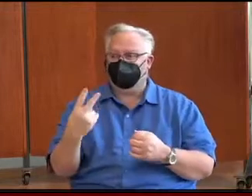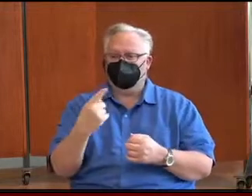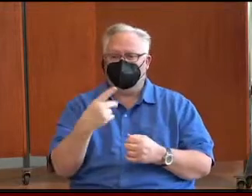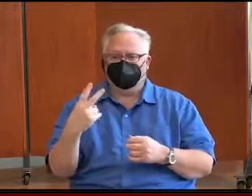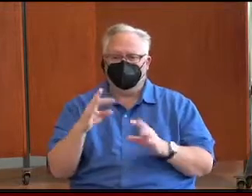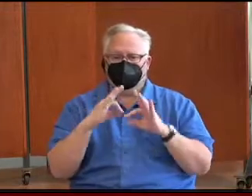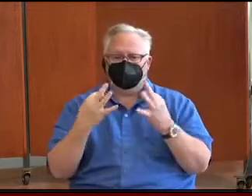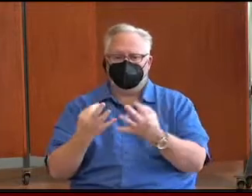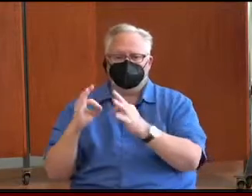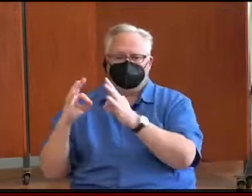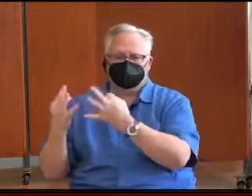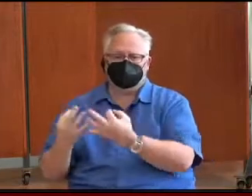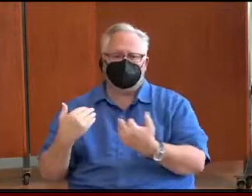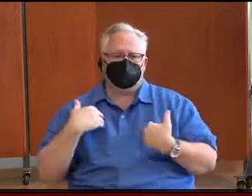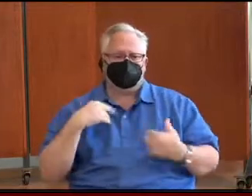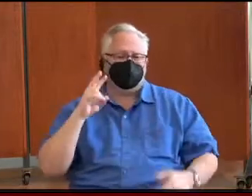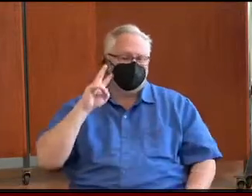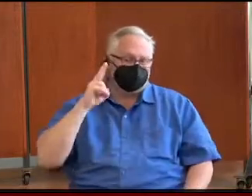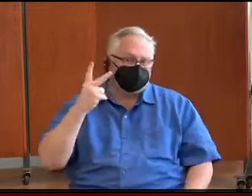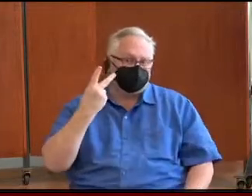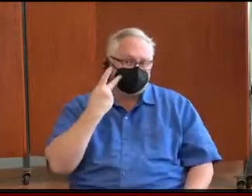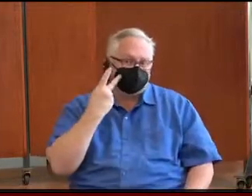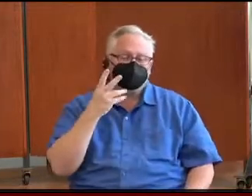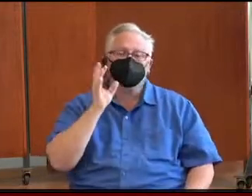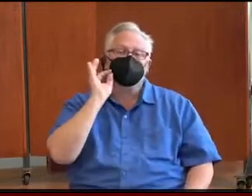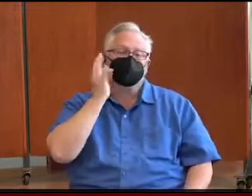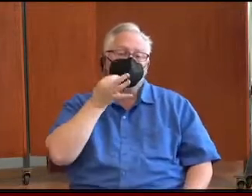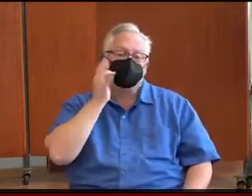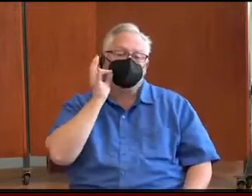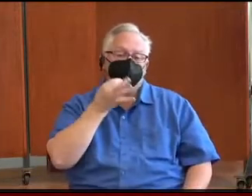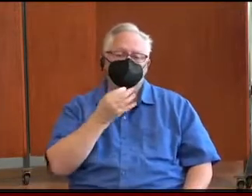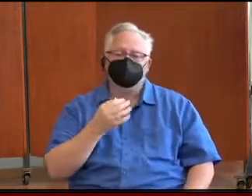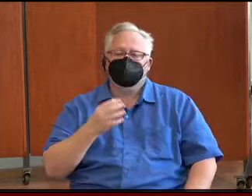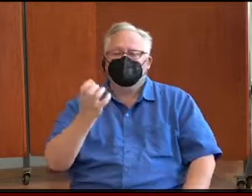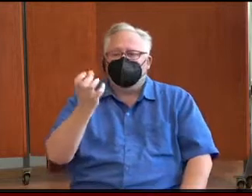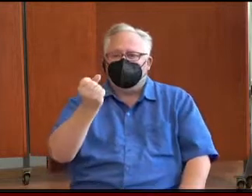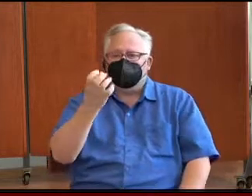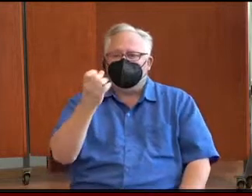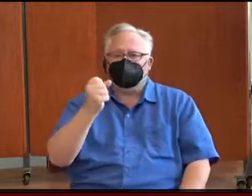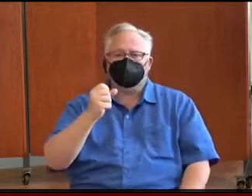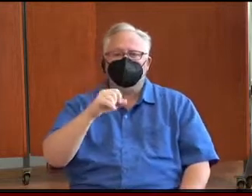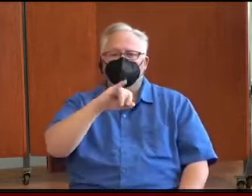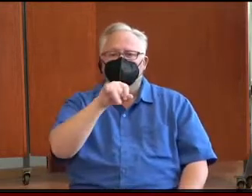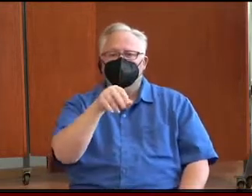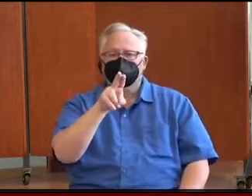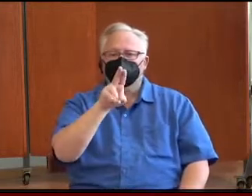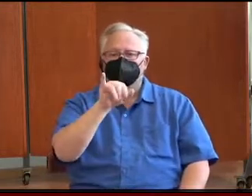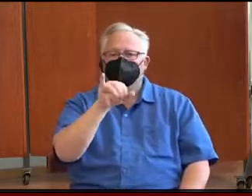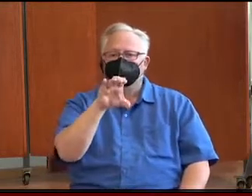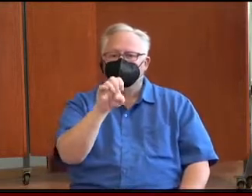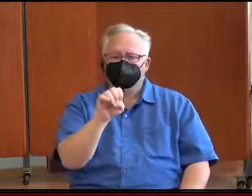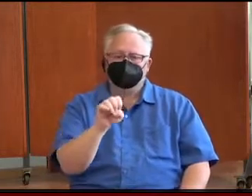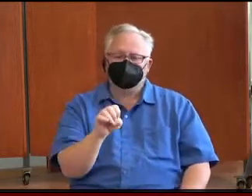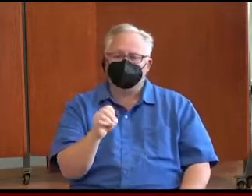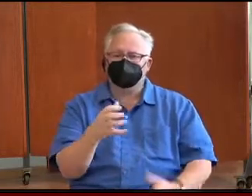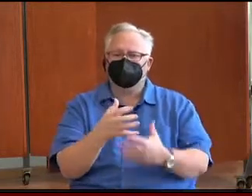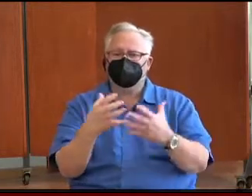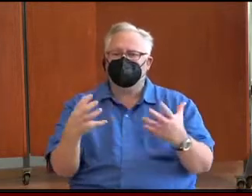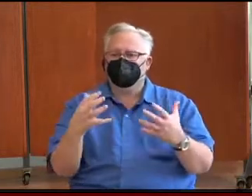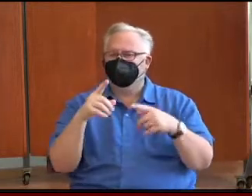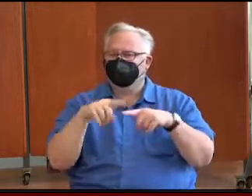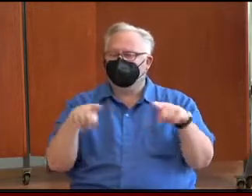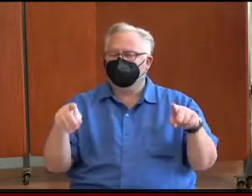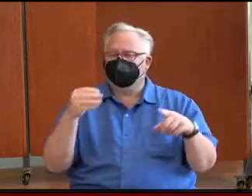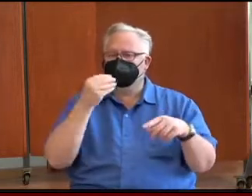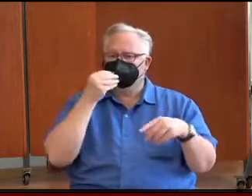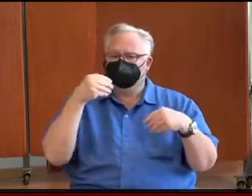have everything. You have vegetables, you have fruit, you have milk, juice, and a lot of groceries,